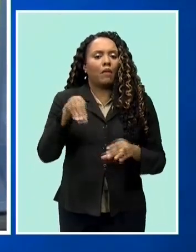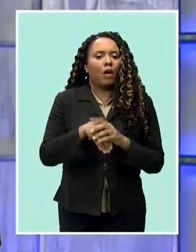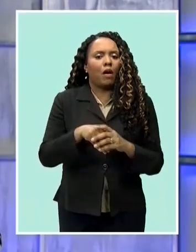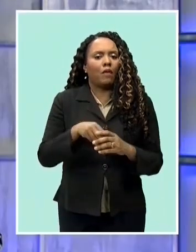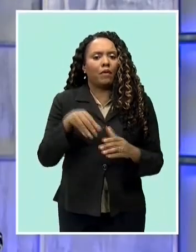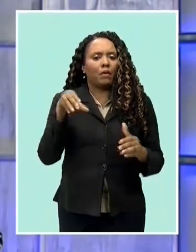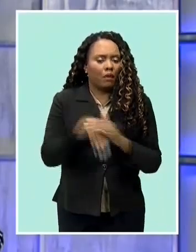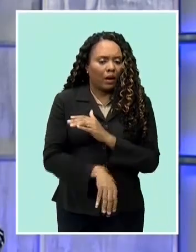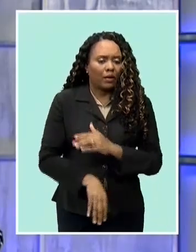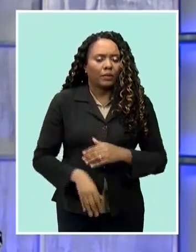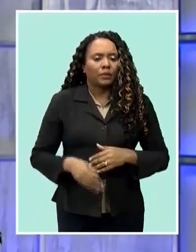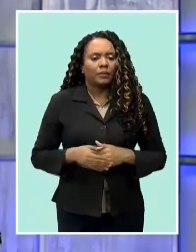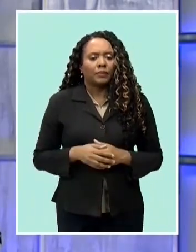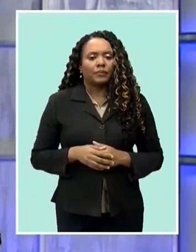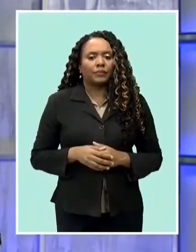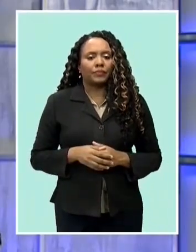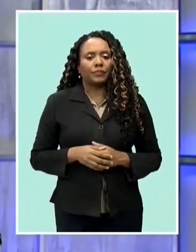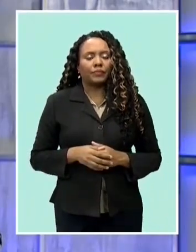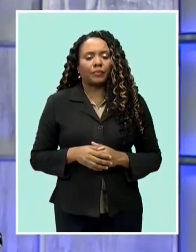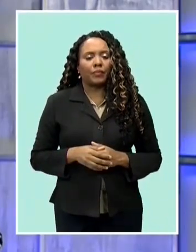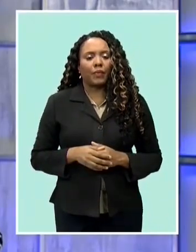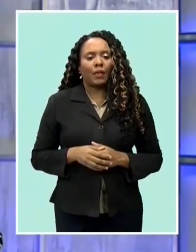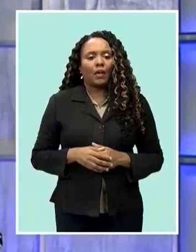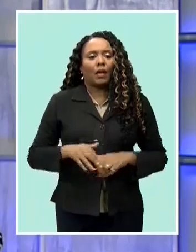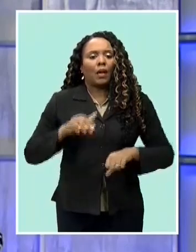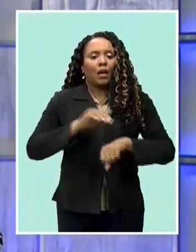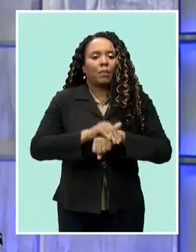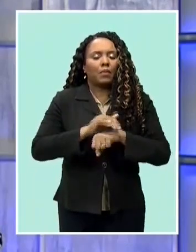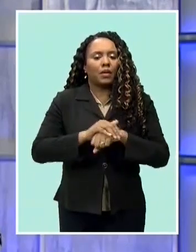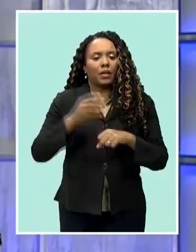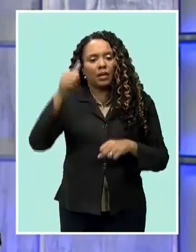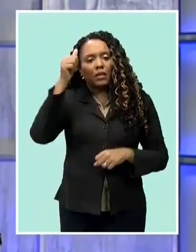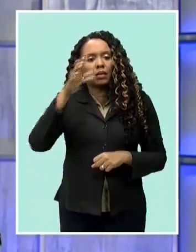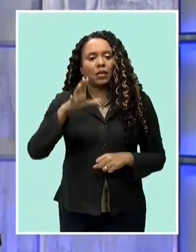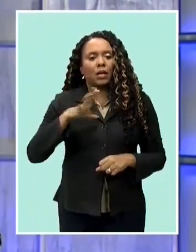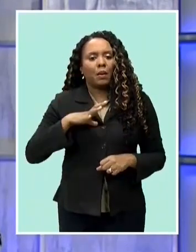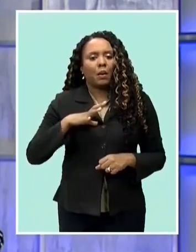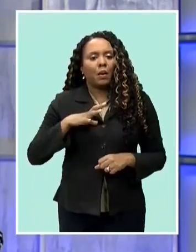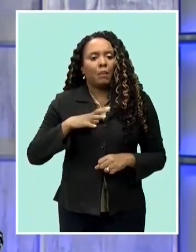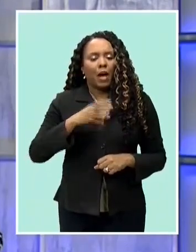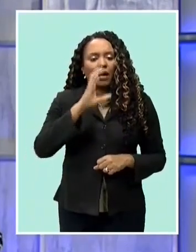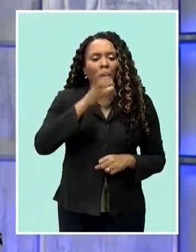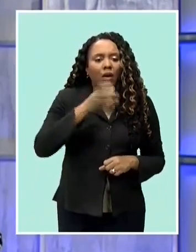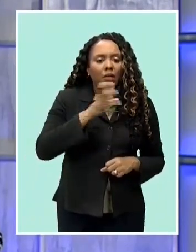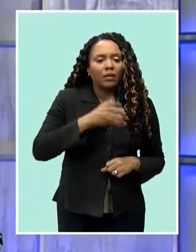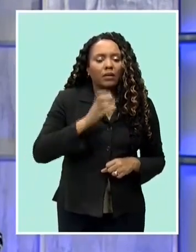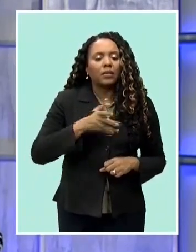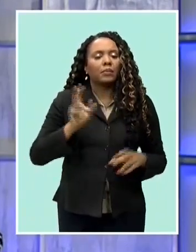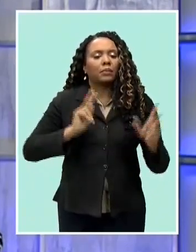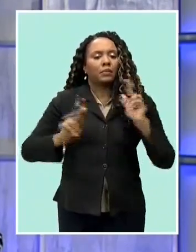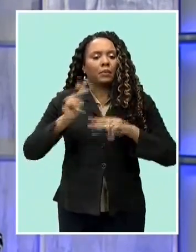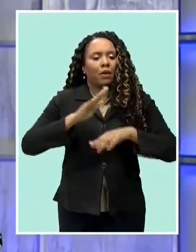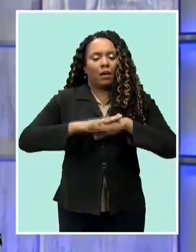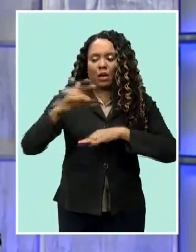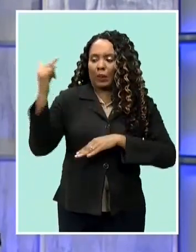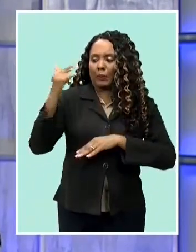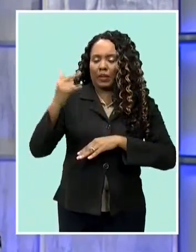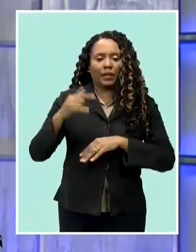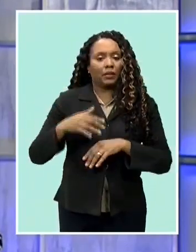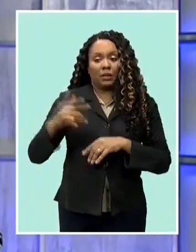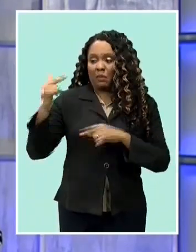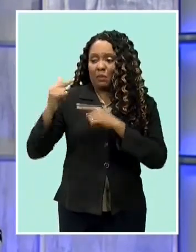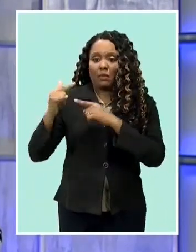region. A British man who hurled abuse at cabin staff, forcing the captain of a Mexico-bound charter flight to divert